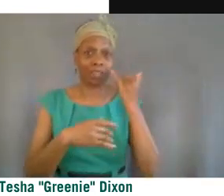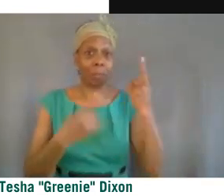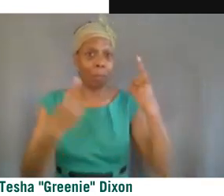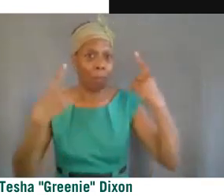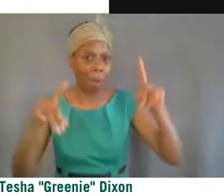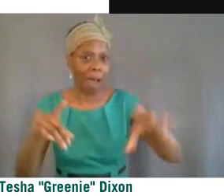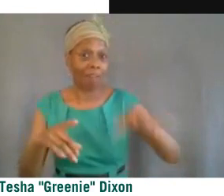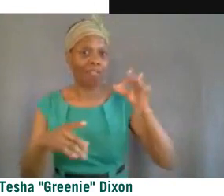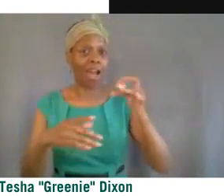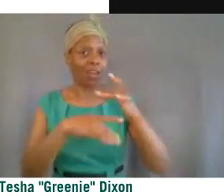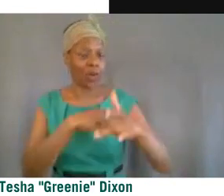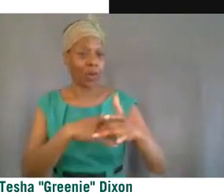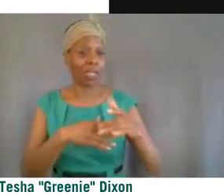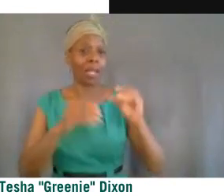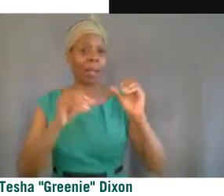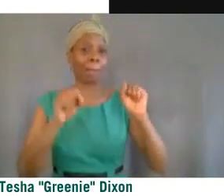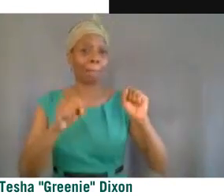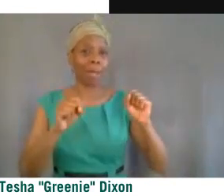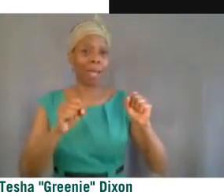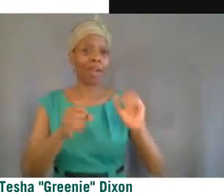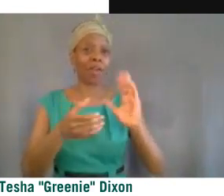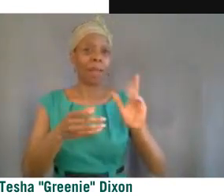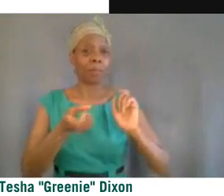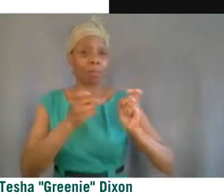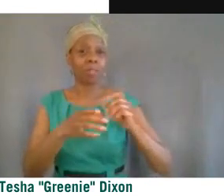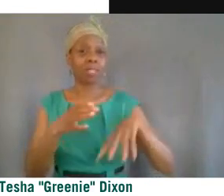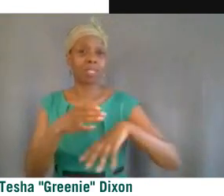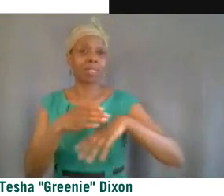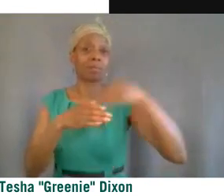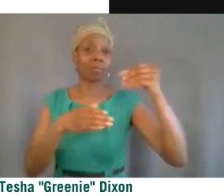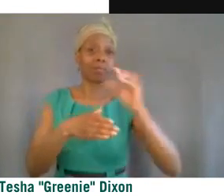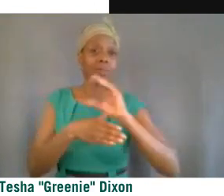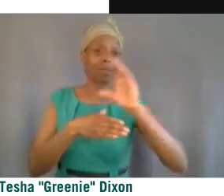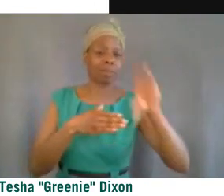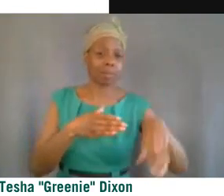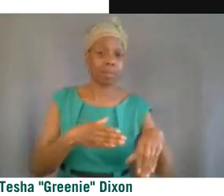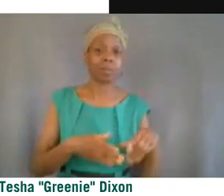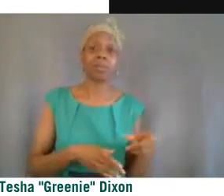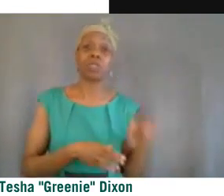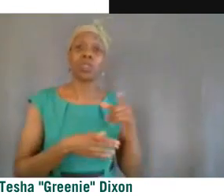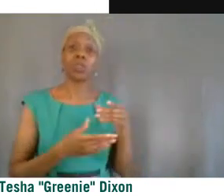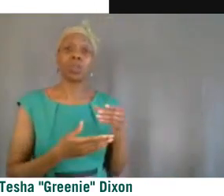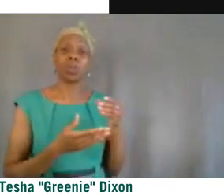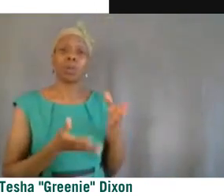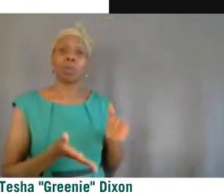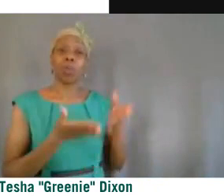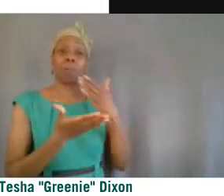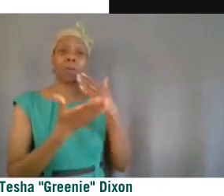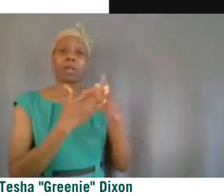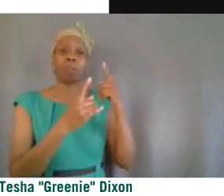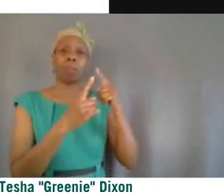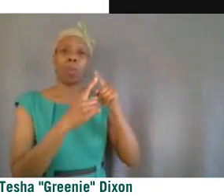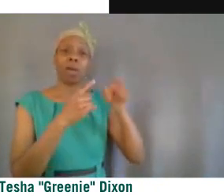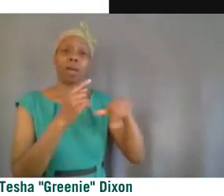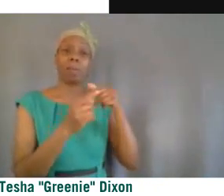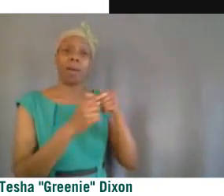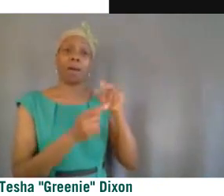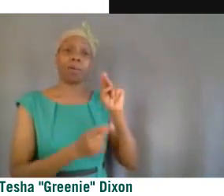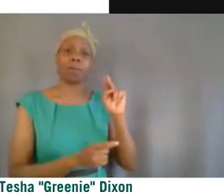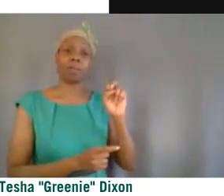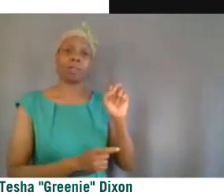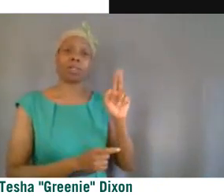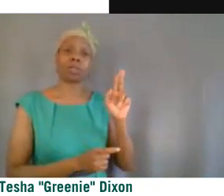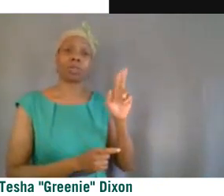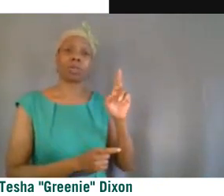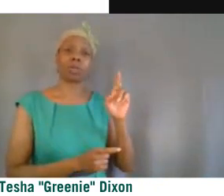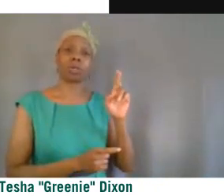better. And you brought up a really good point when it comes to neuroplasticity. You mentioned, obviously, the ability of the brain to change itself in